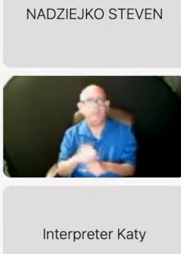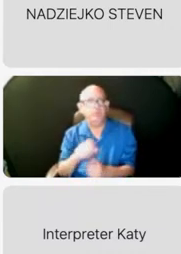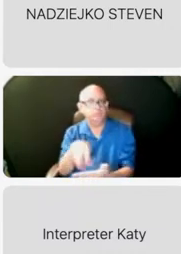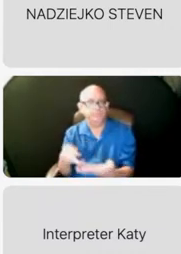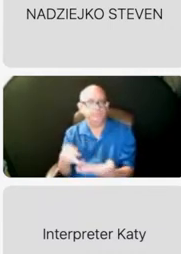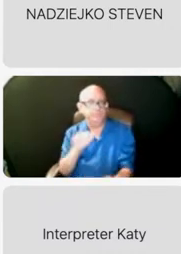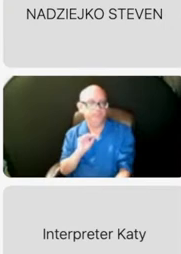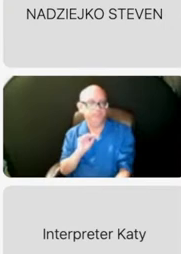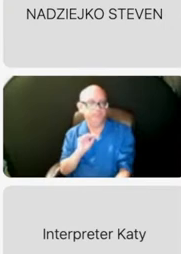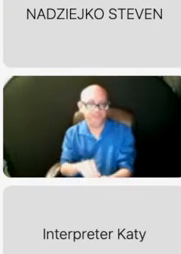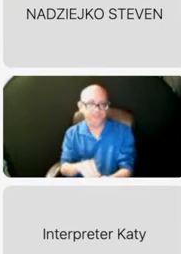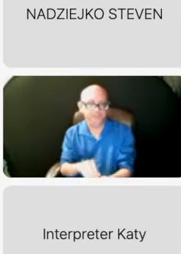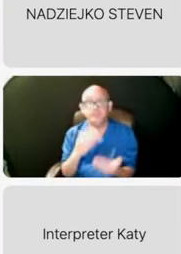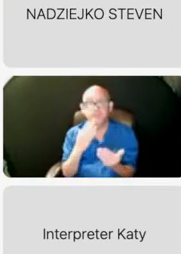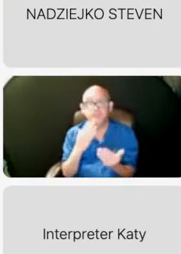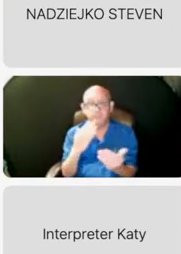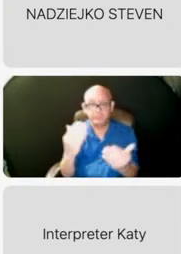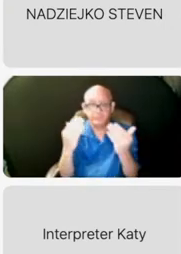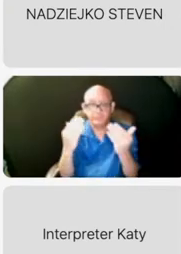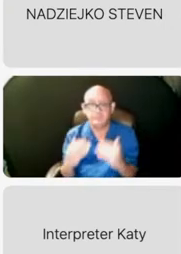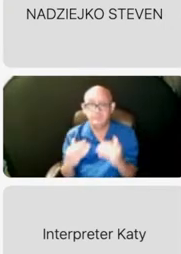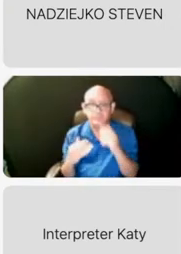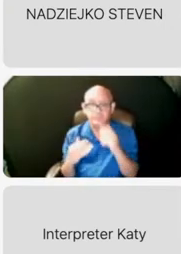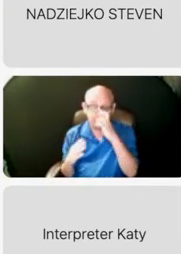nick sure